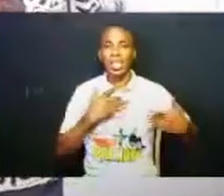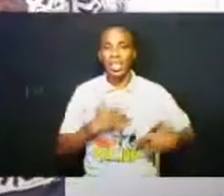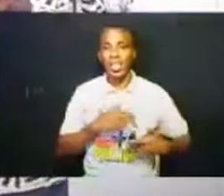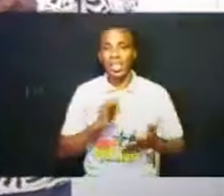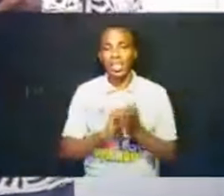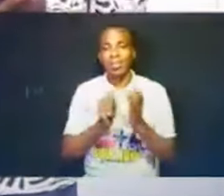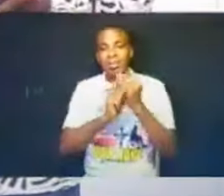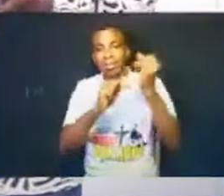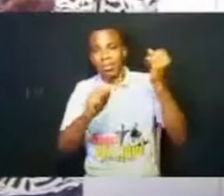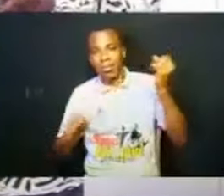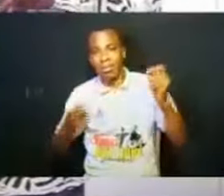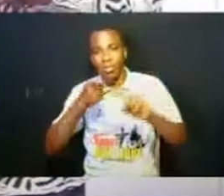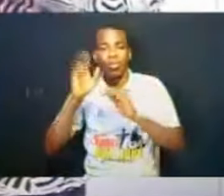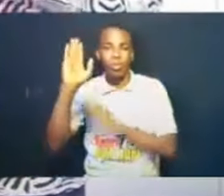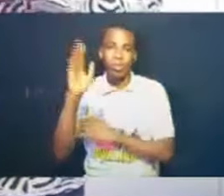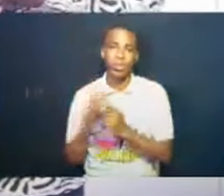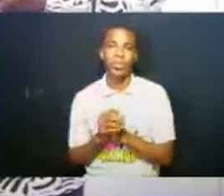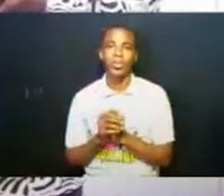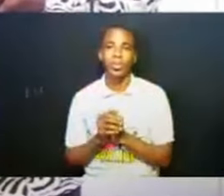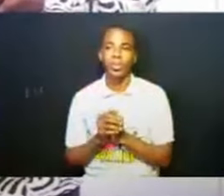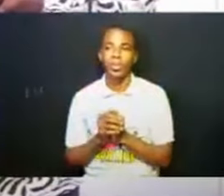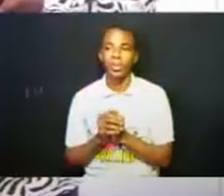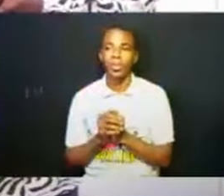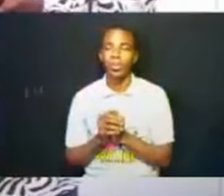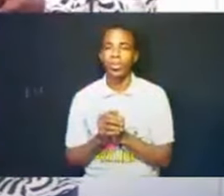the living God.